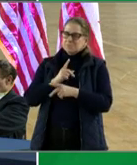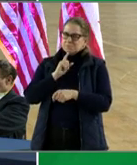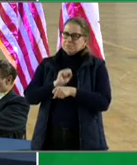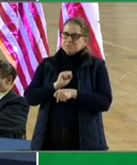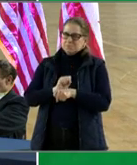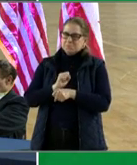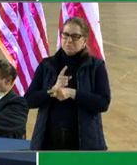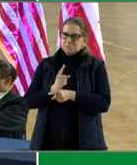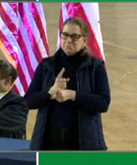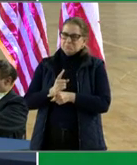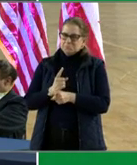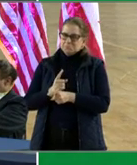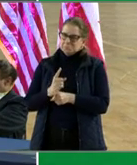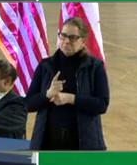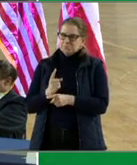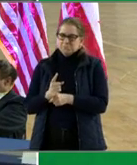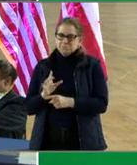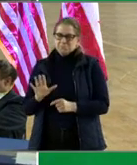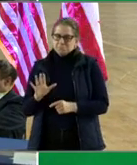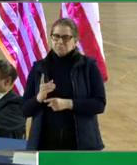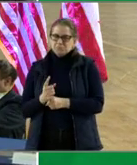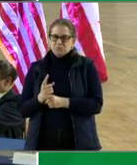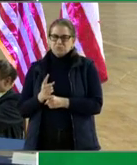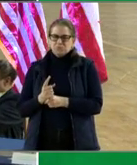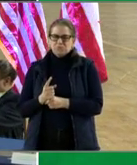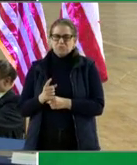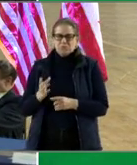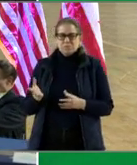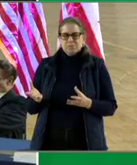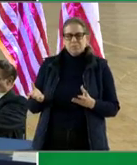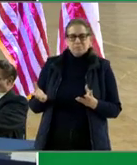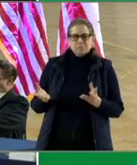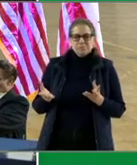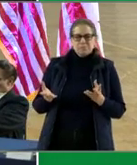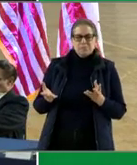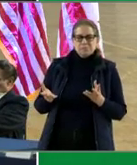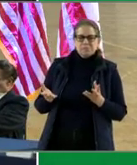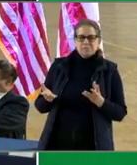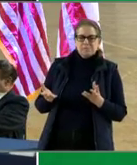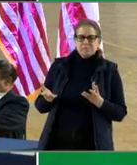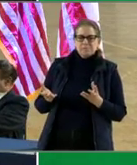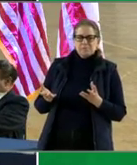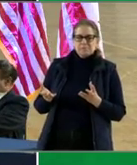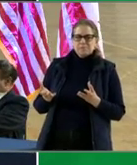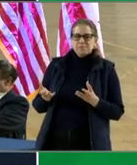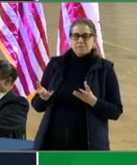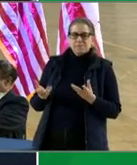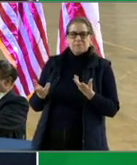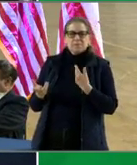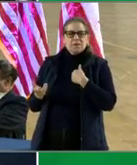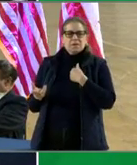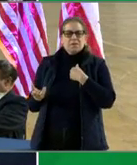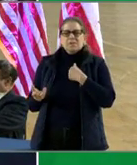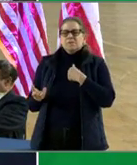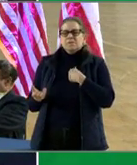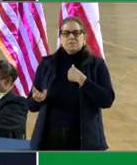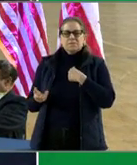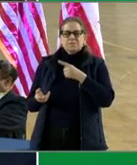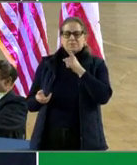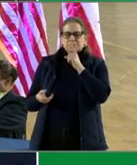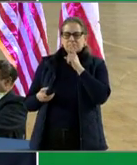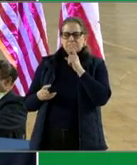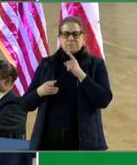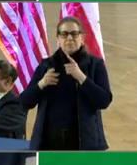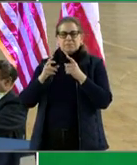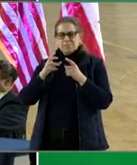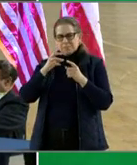say that we are using a model that suggests social distancing does not work. Our model takes into account an impact of social